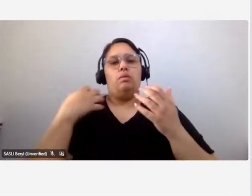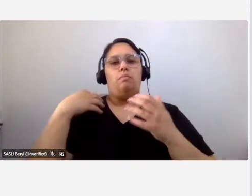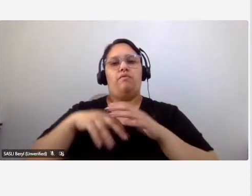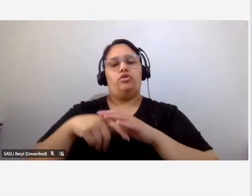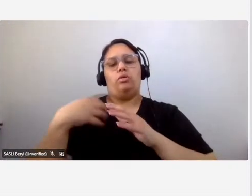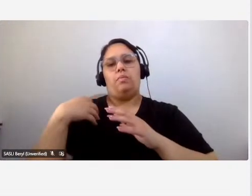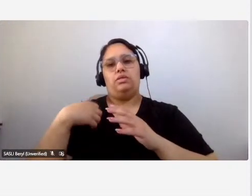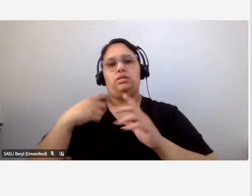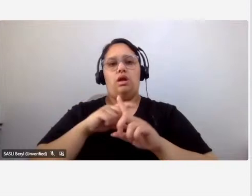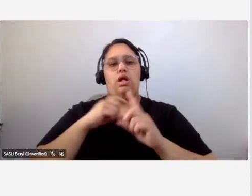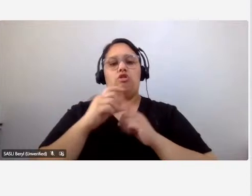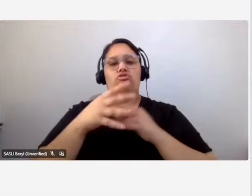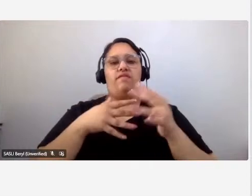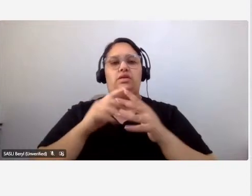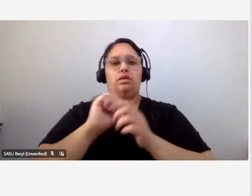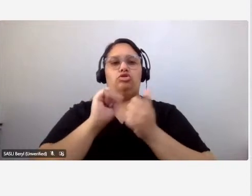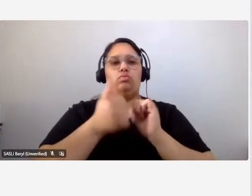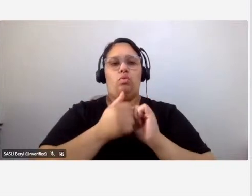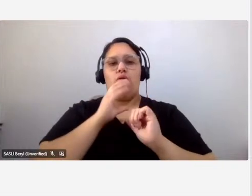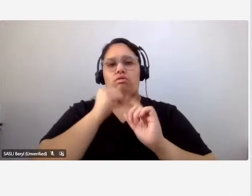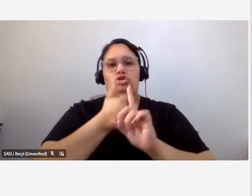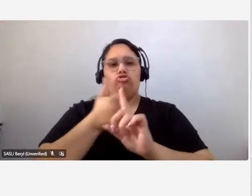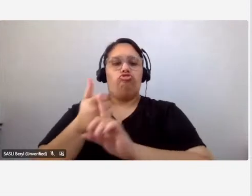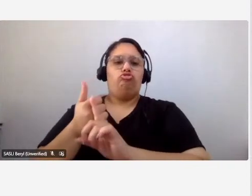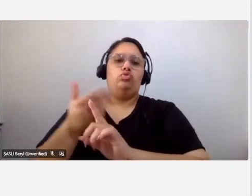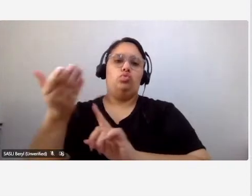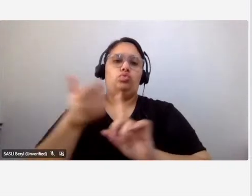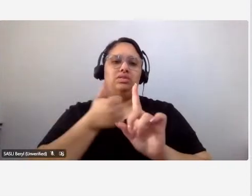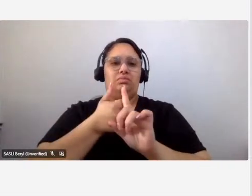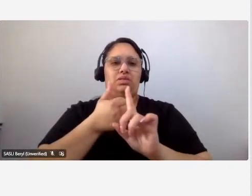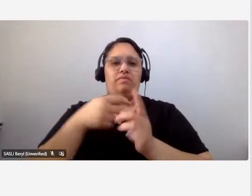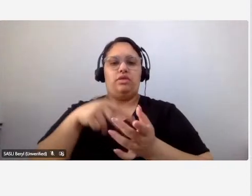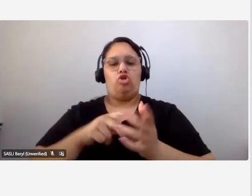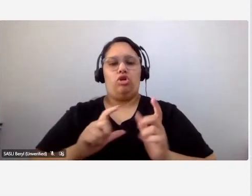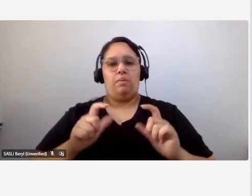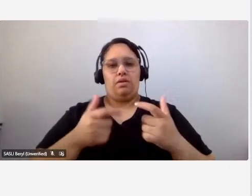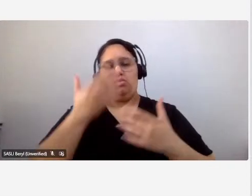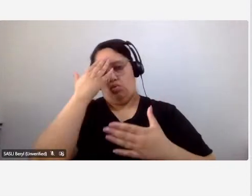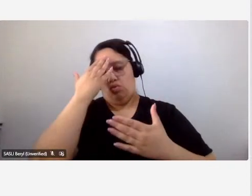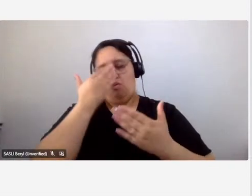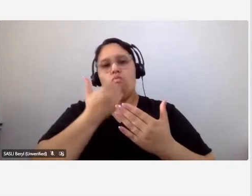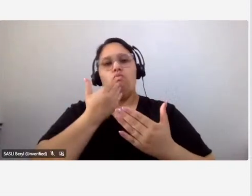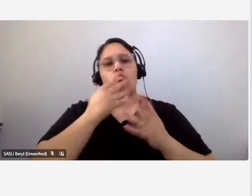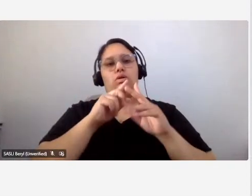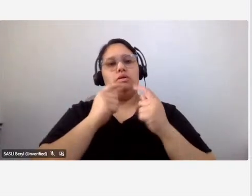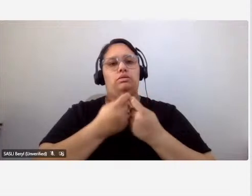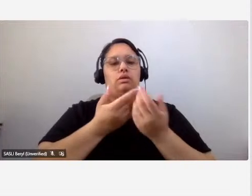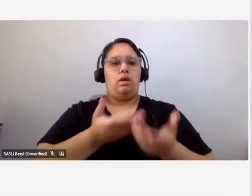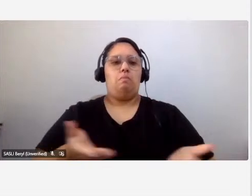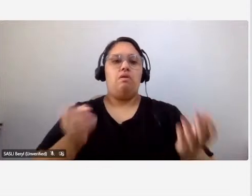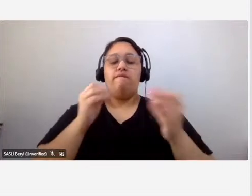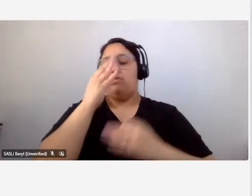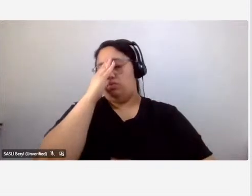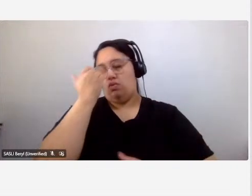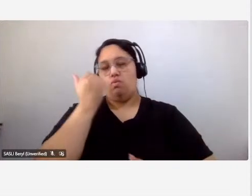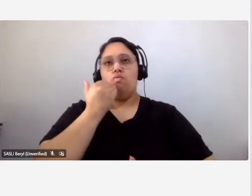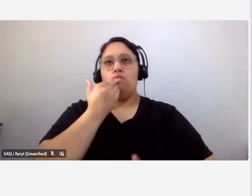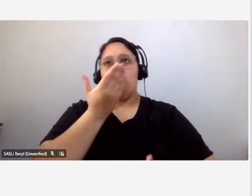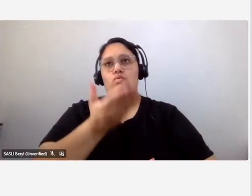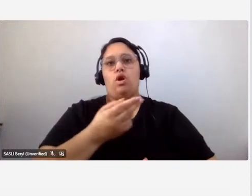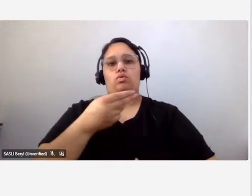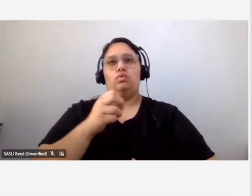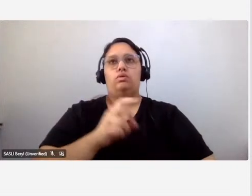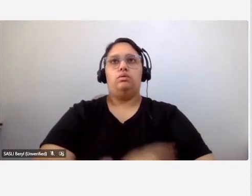And I'm going to ask everyone to introduce themselves so the Standing Committee can get to know who the team is if they don't know who the team members are. HOD.